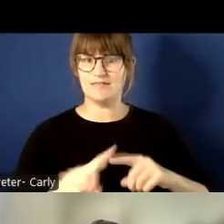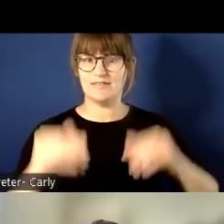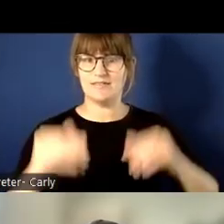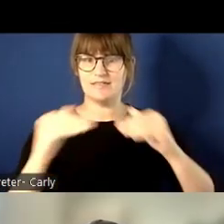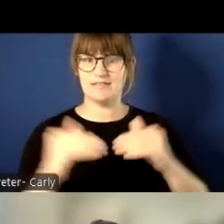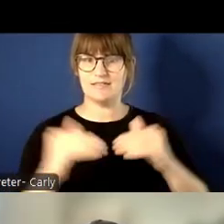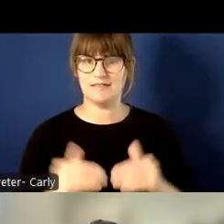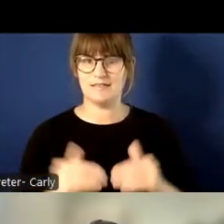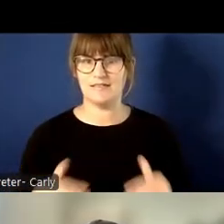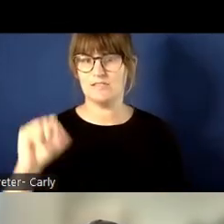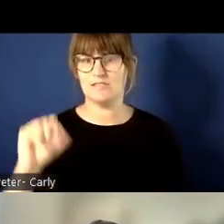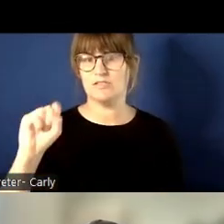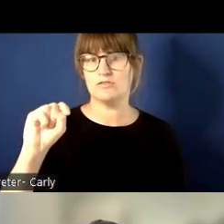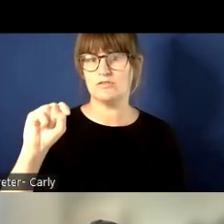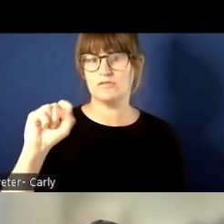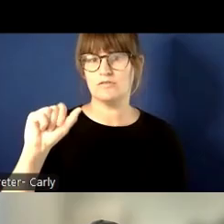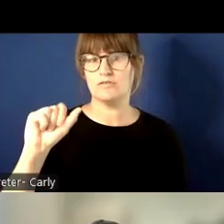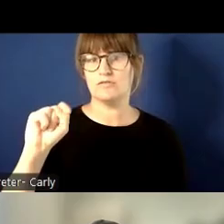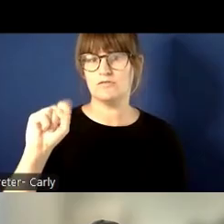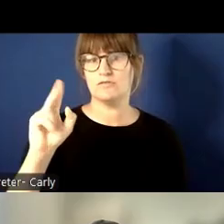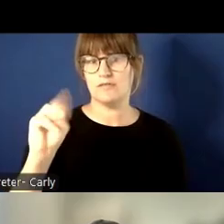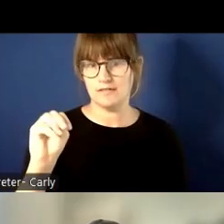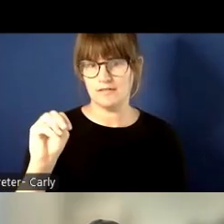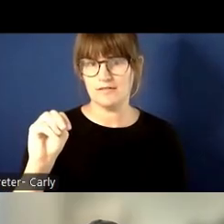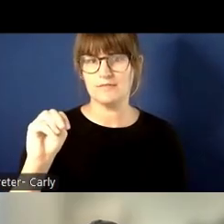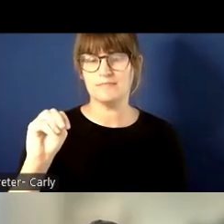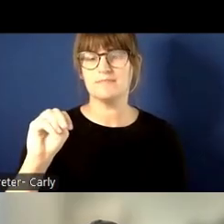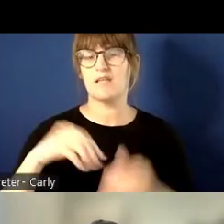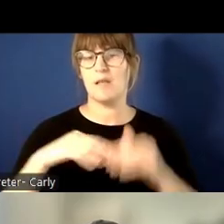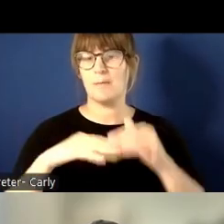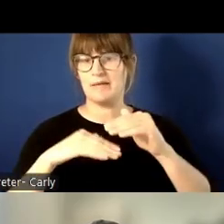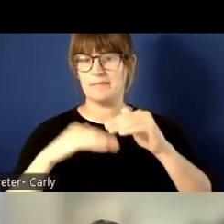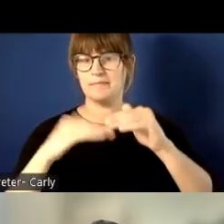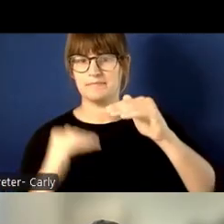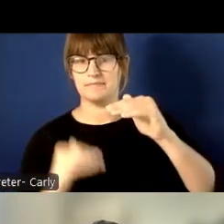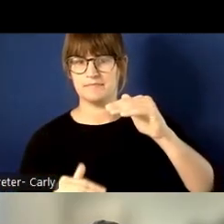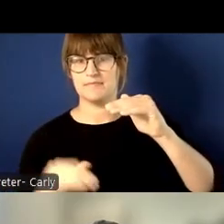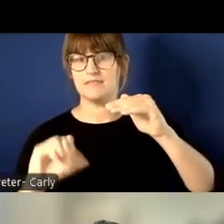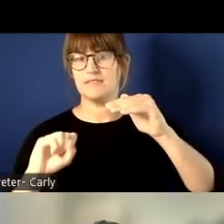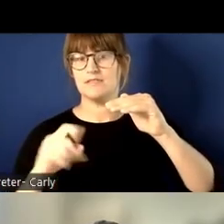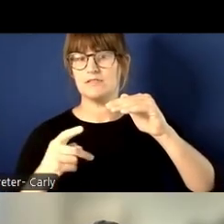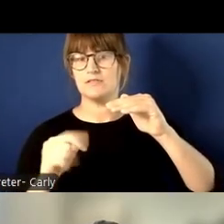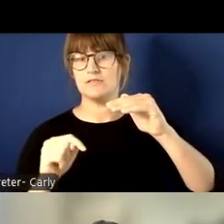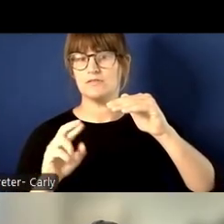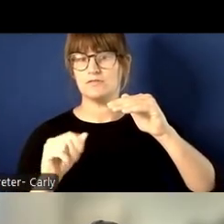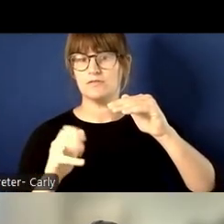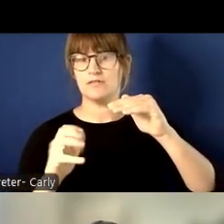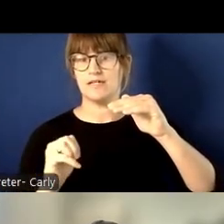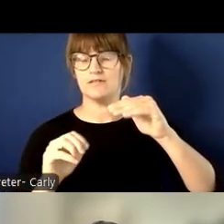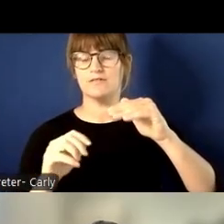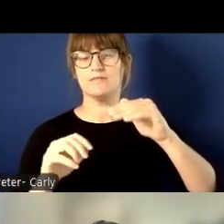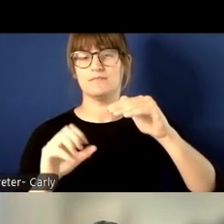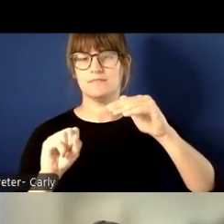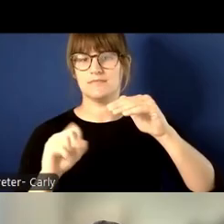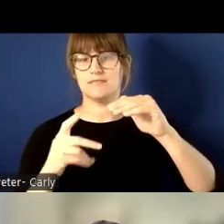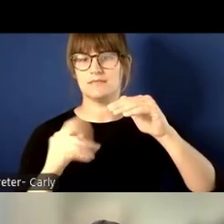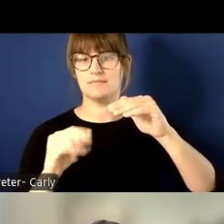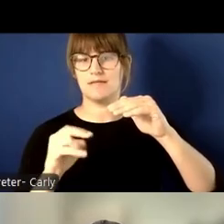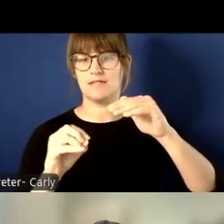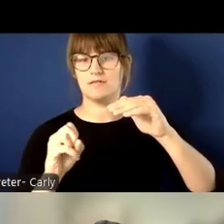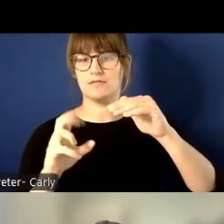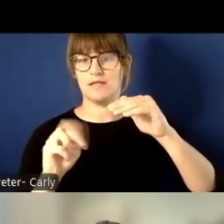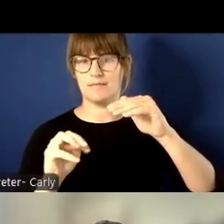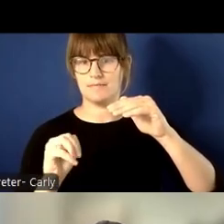basale is the bottom layer of the skin. Above that, you have the stratum spinosum. Above that, you have the stratum granular layer, and then the stratum